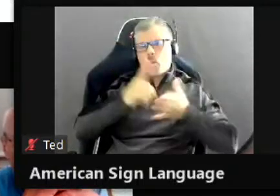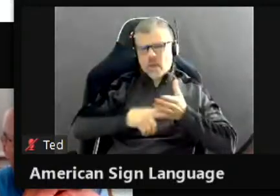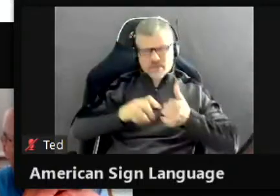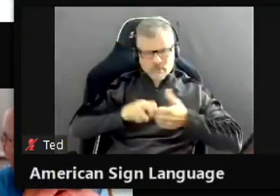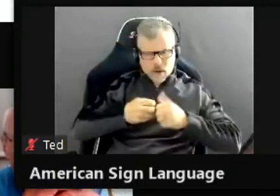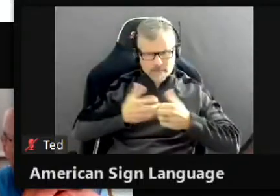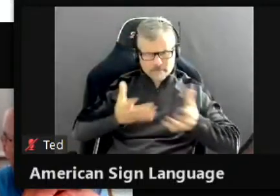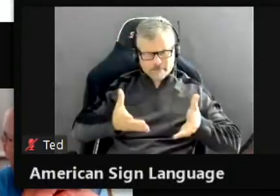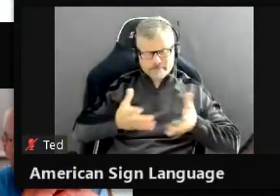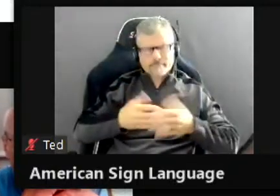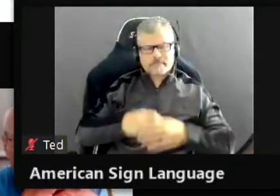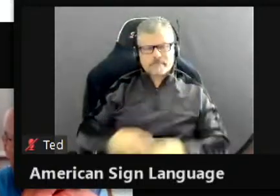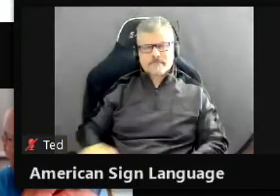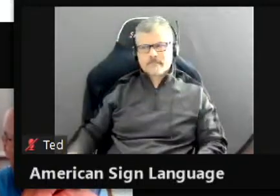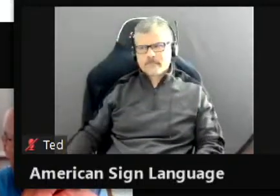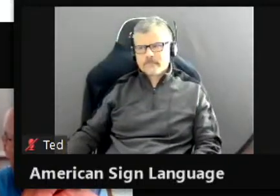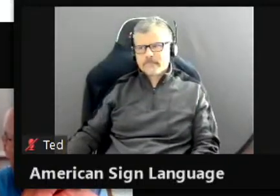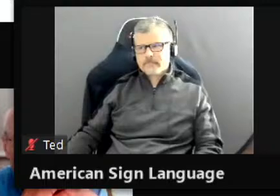are. Thank you.